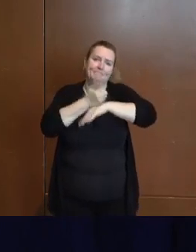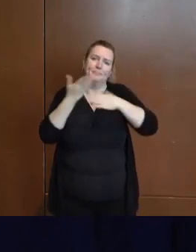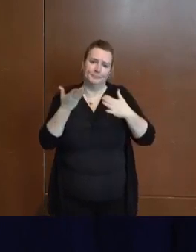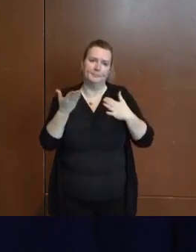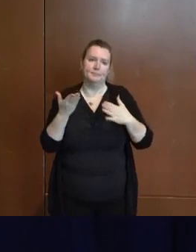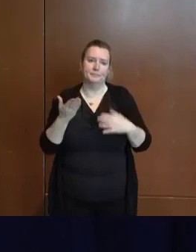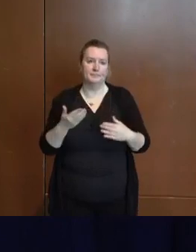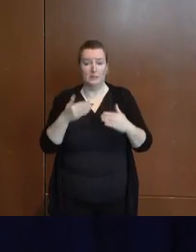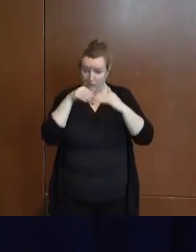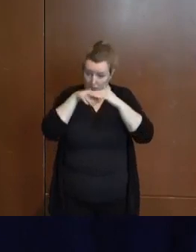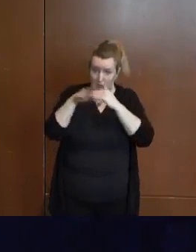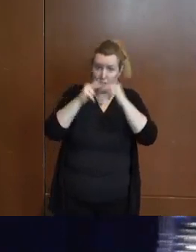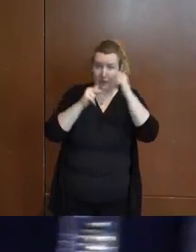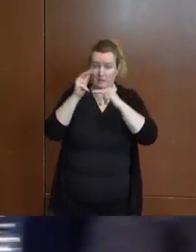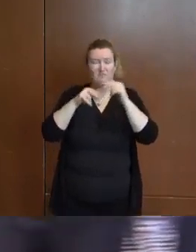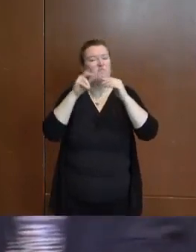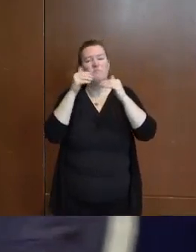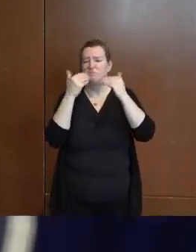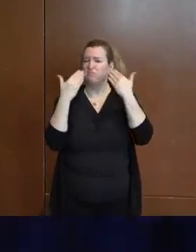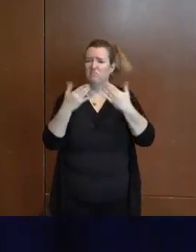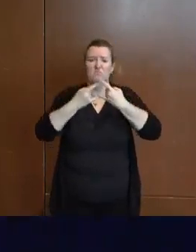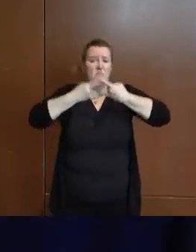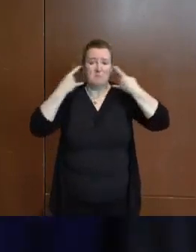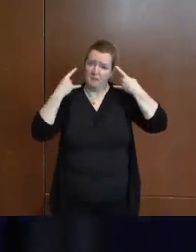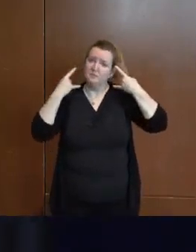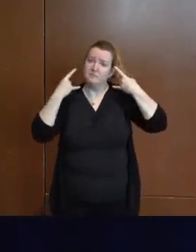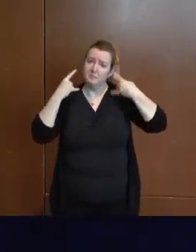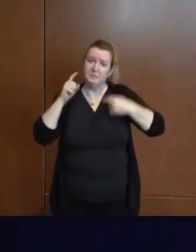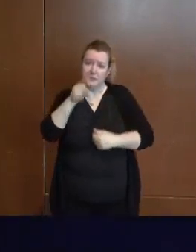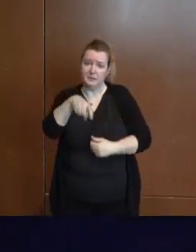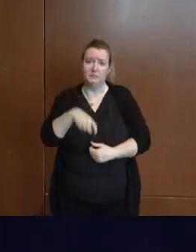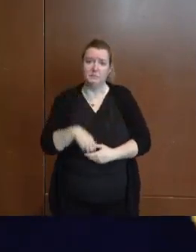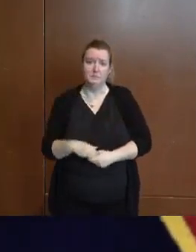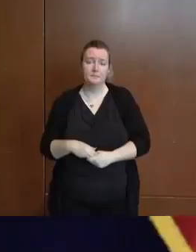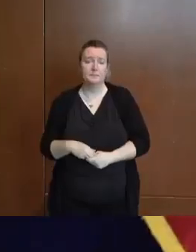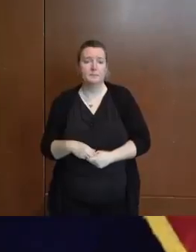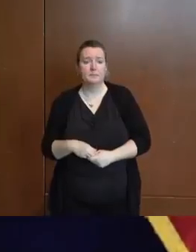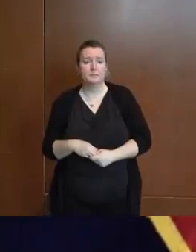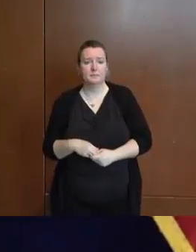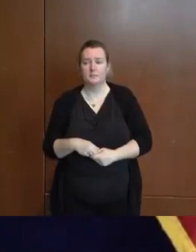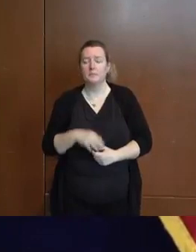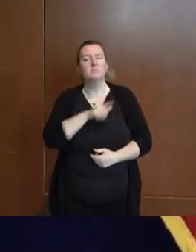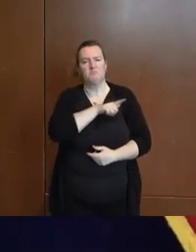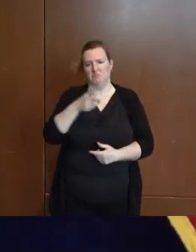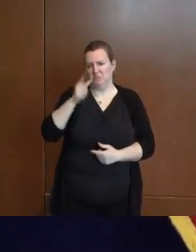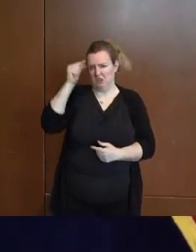facility. So this is an important point, and I want to make sure everybody hears that.